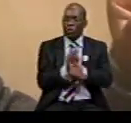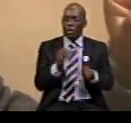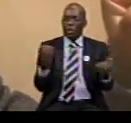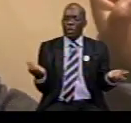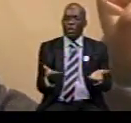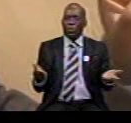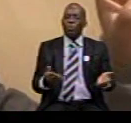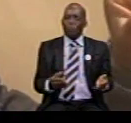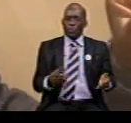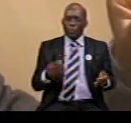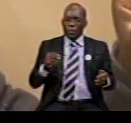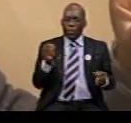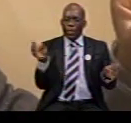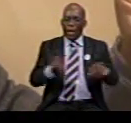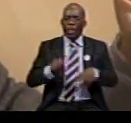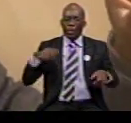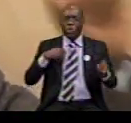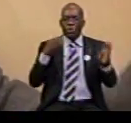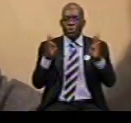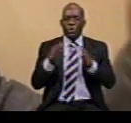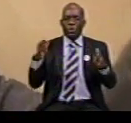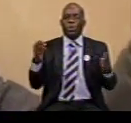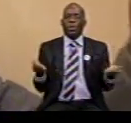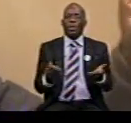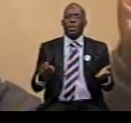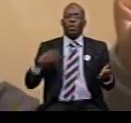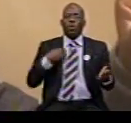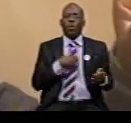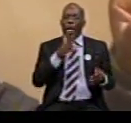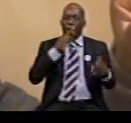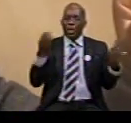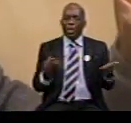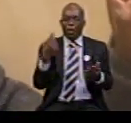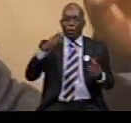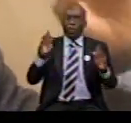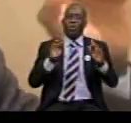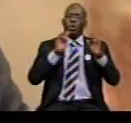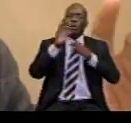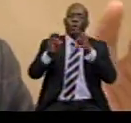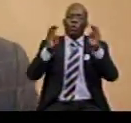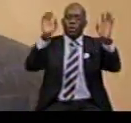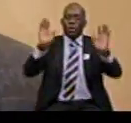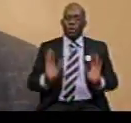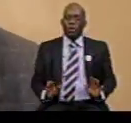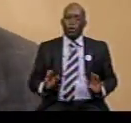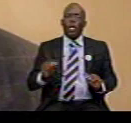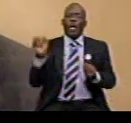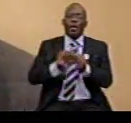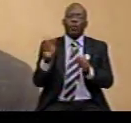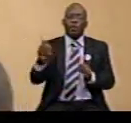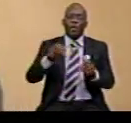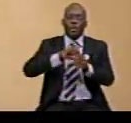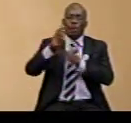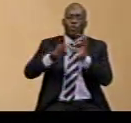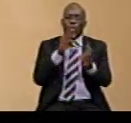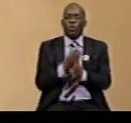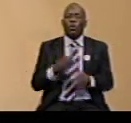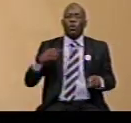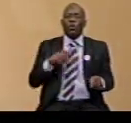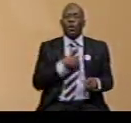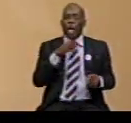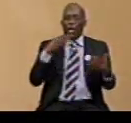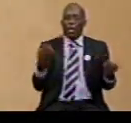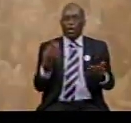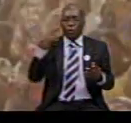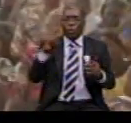God, we are in for miracle. Globally, we are in for miracle. In Jesus' mighty name we pray. Amen.